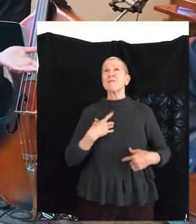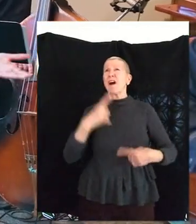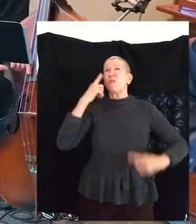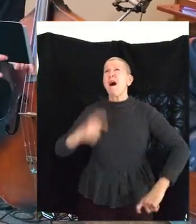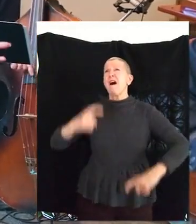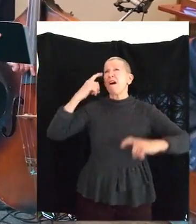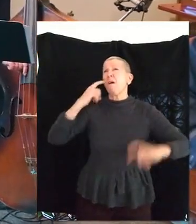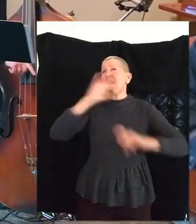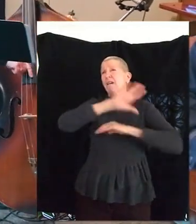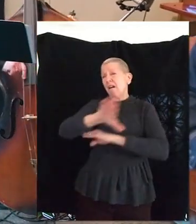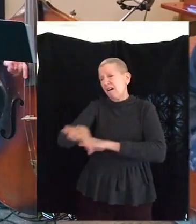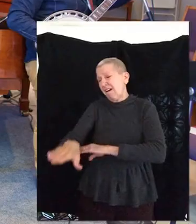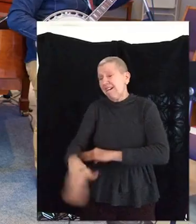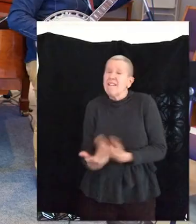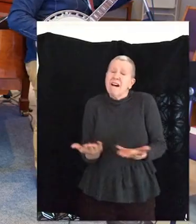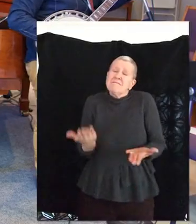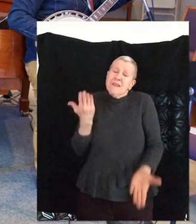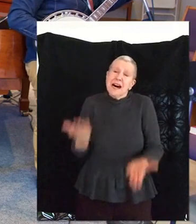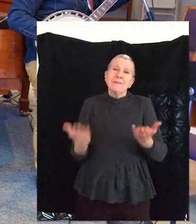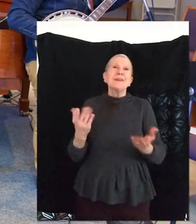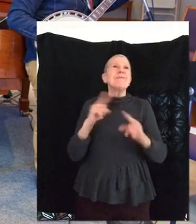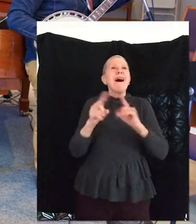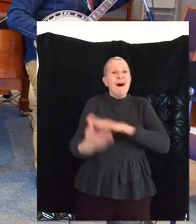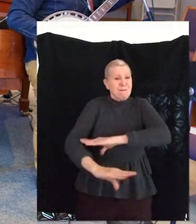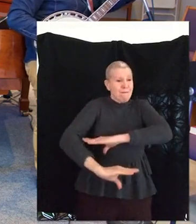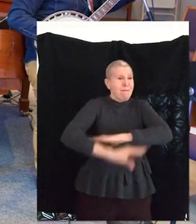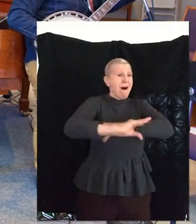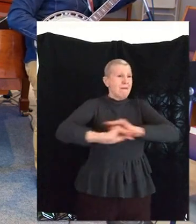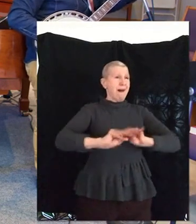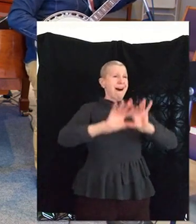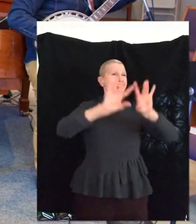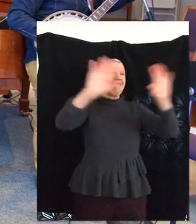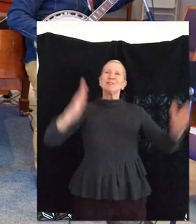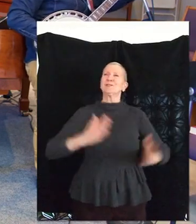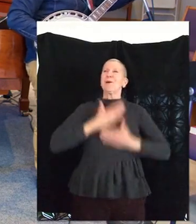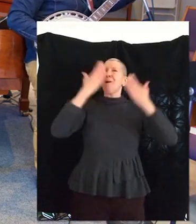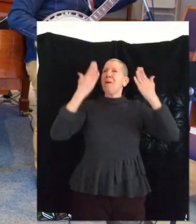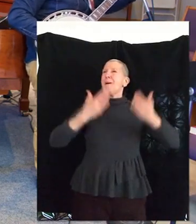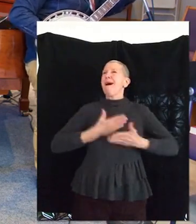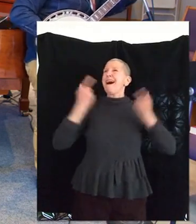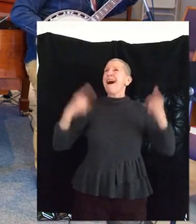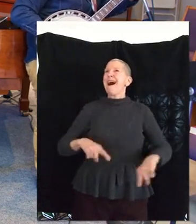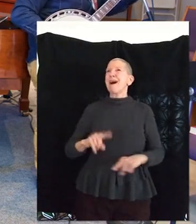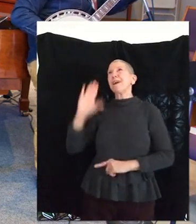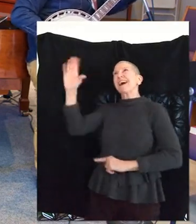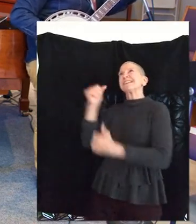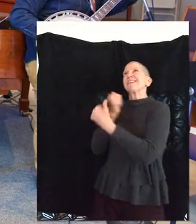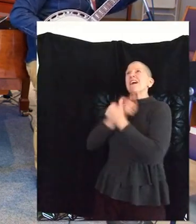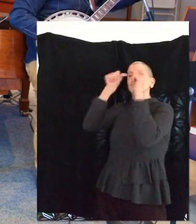is everlasting. But joy breaks forth to morning light, God's love